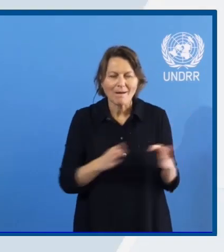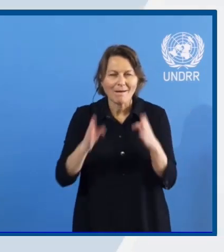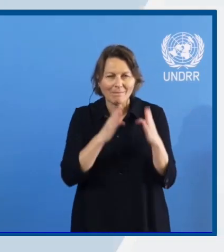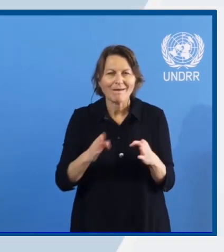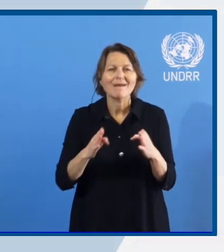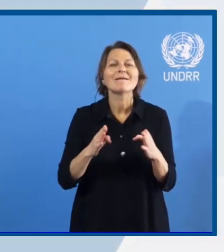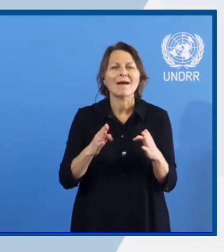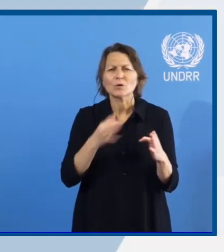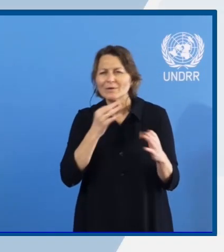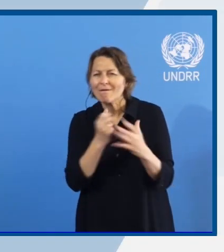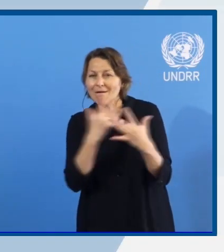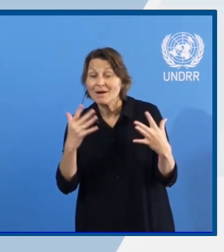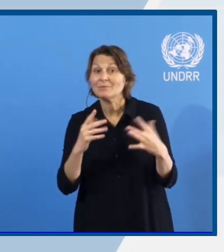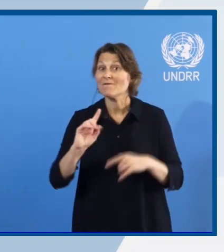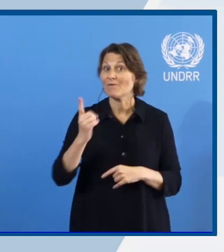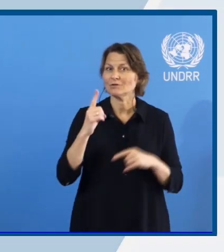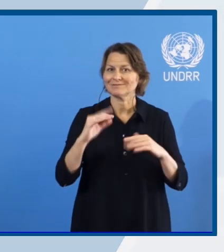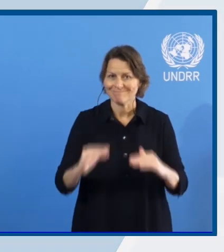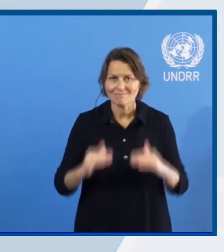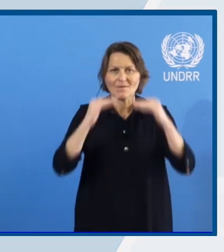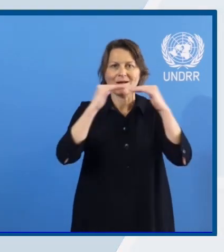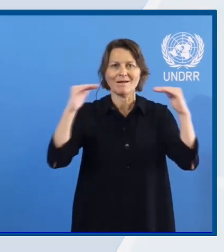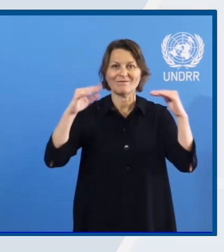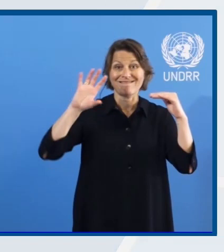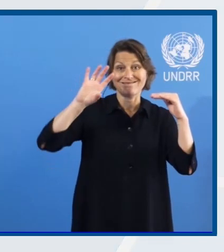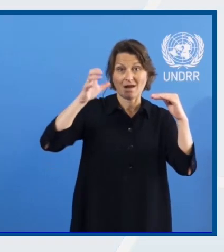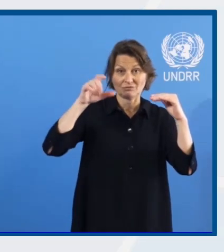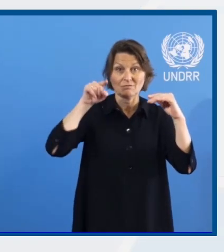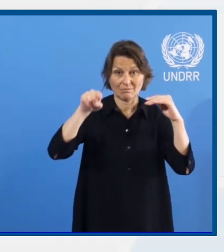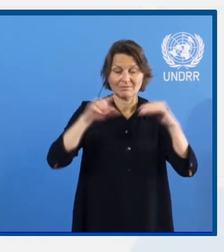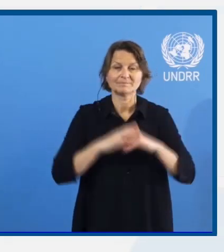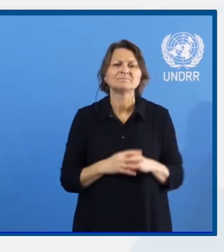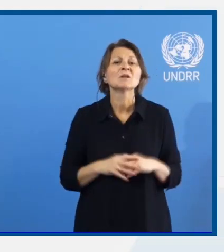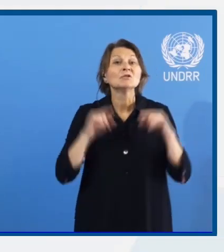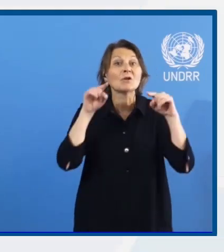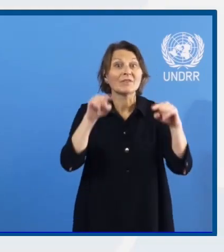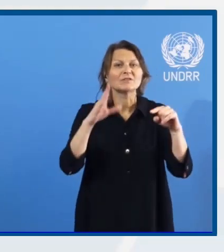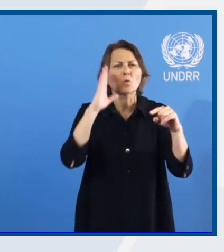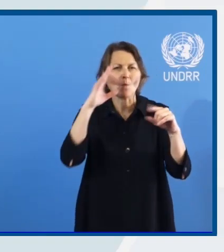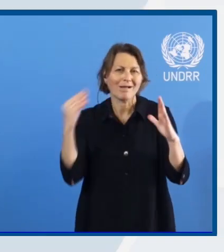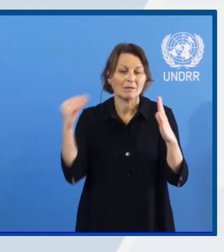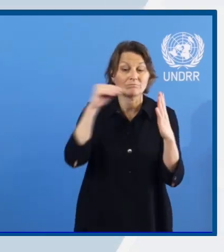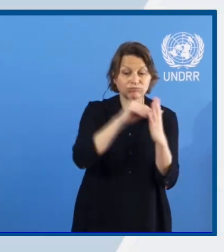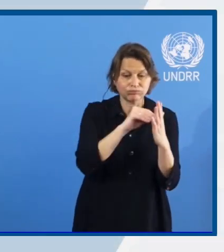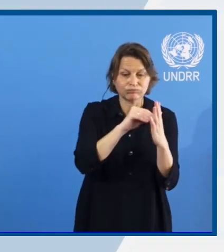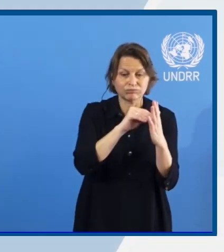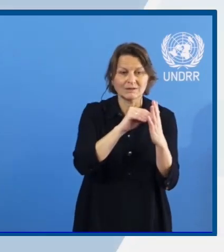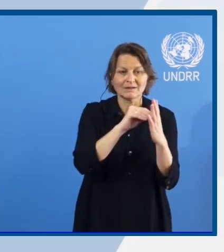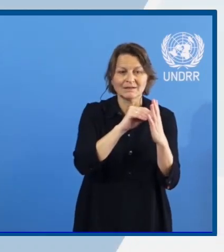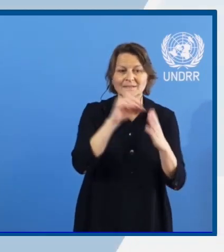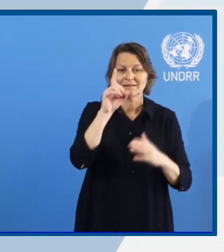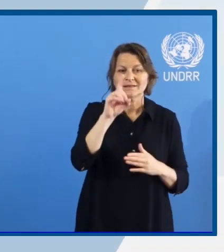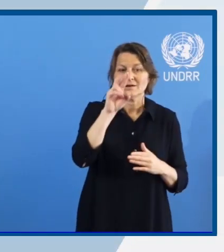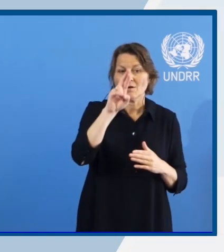national level. In Jamaica's case, we have integrated DRM as a key outcome of our long-term development plan, which is the